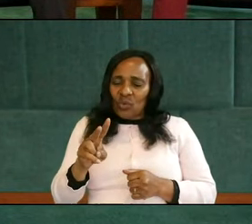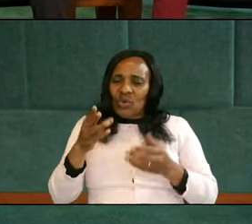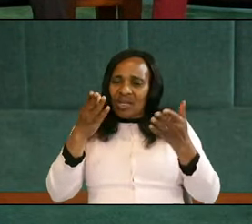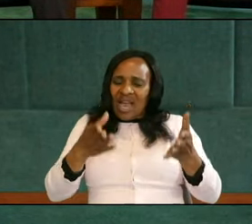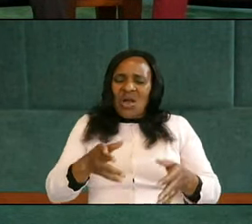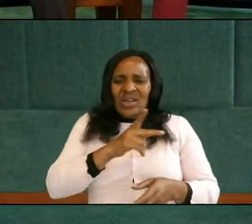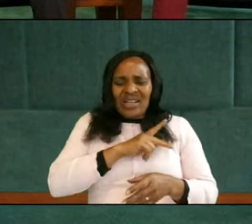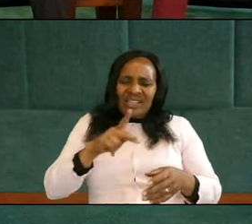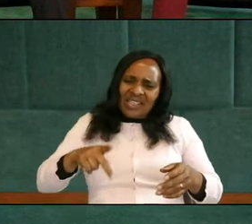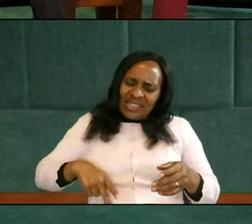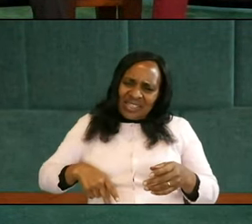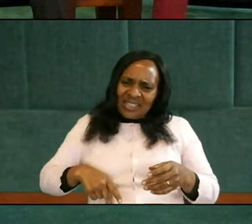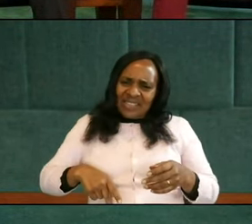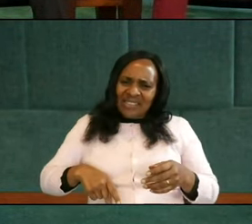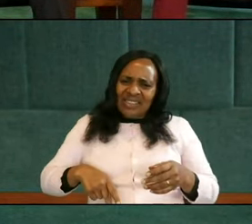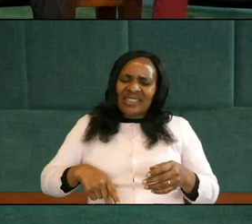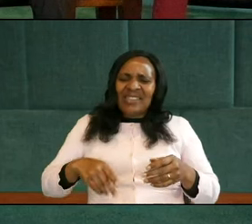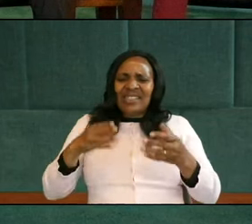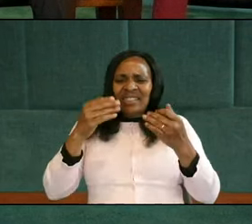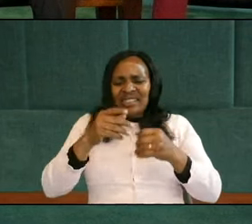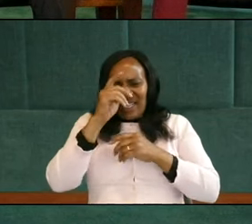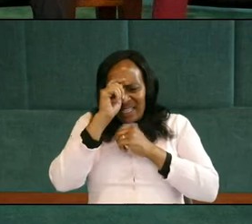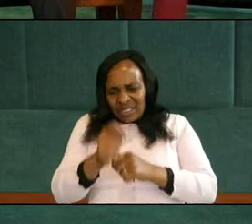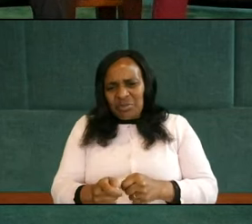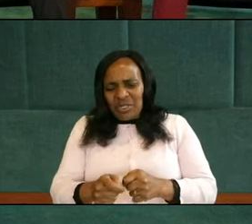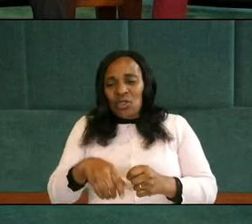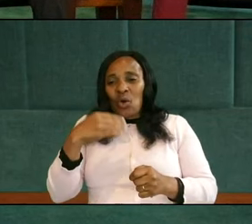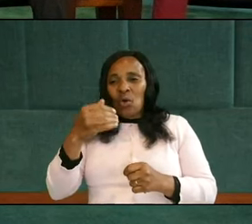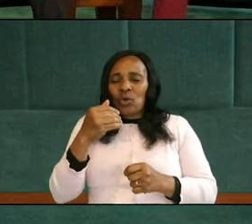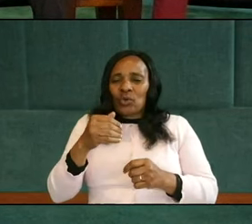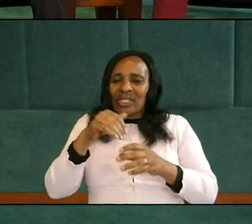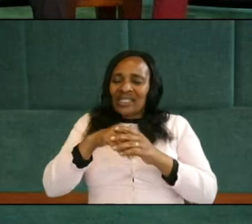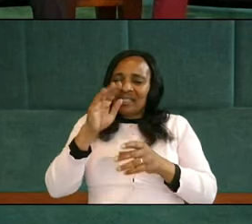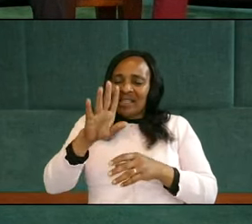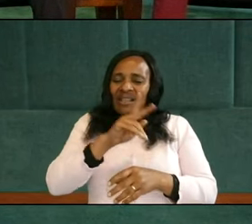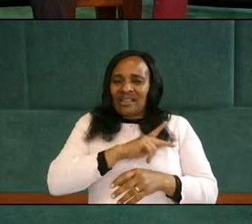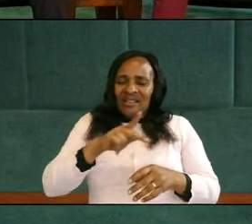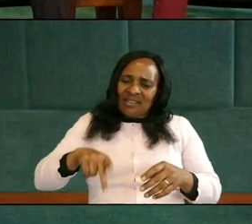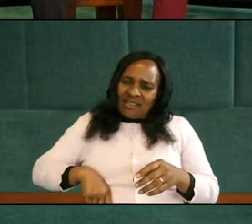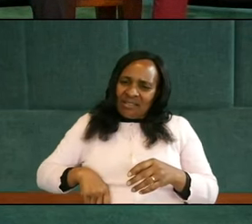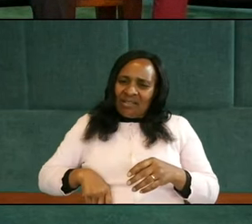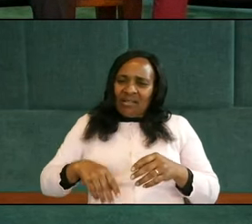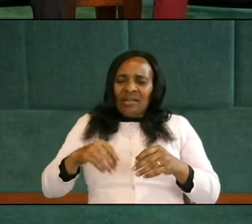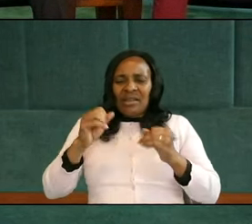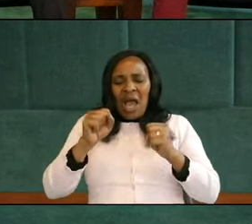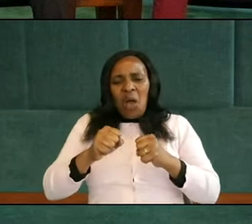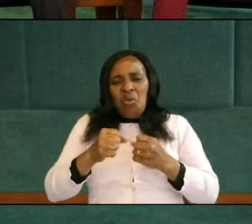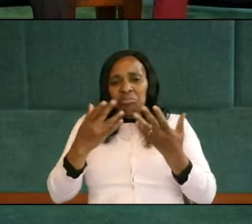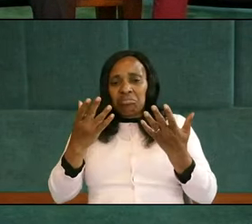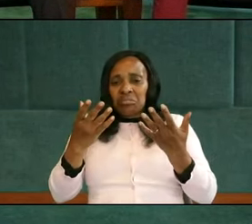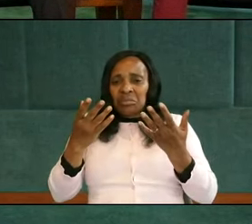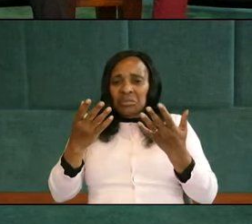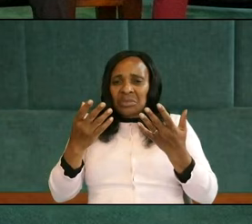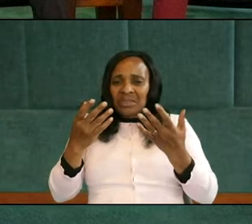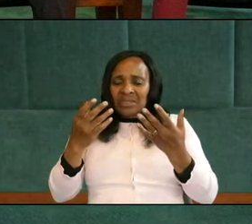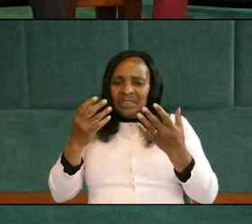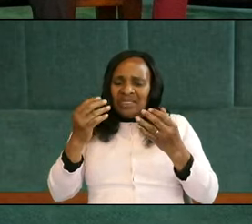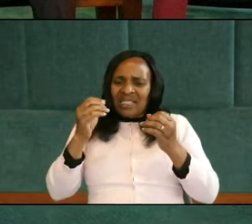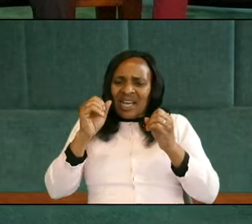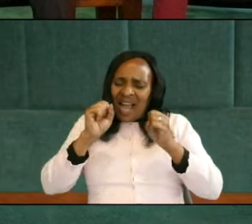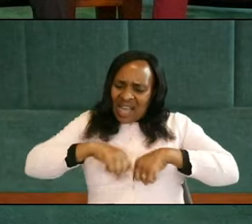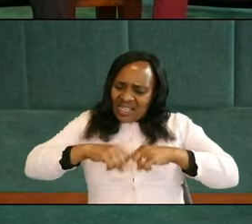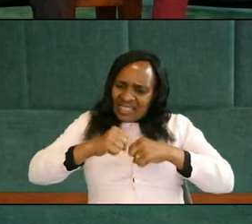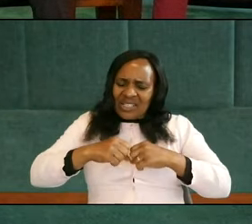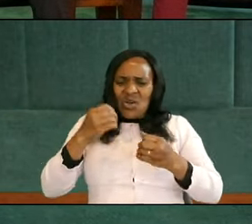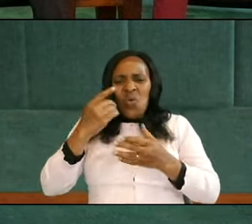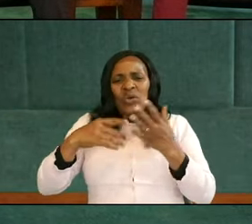He's a king. And of course, there was some respect that was always due to the king. So I think she felt obligated to actually just, you know,